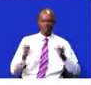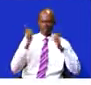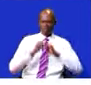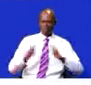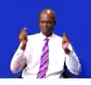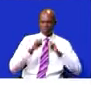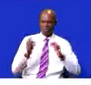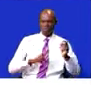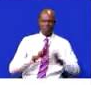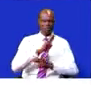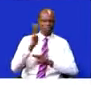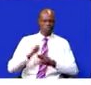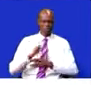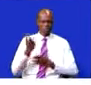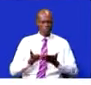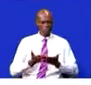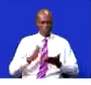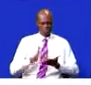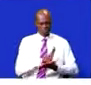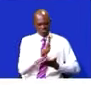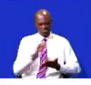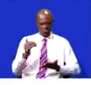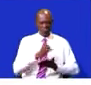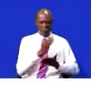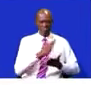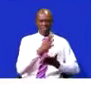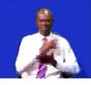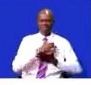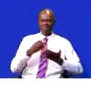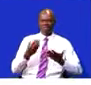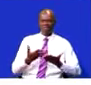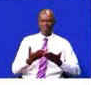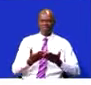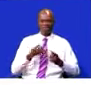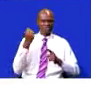use shortcuts to achieve whatever means he seeks to.